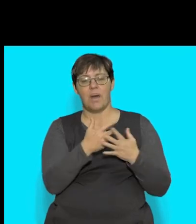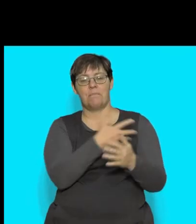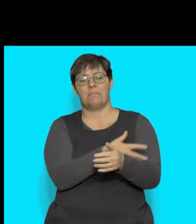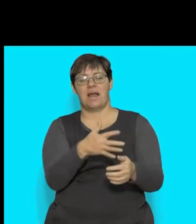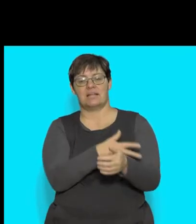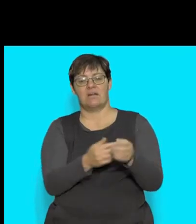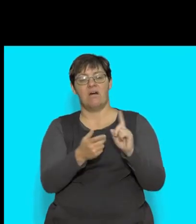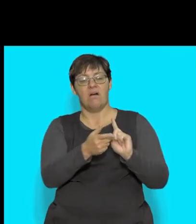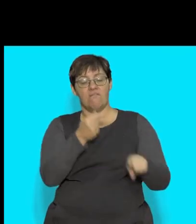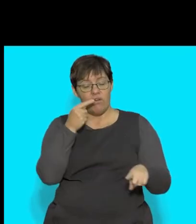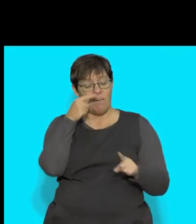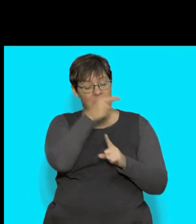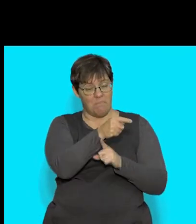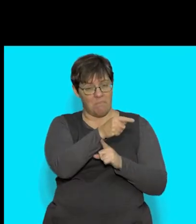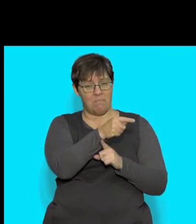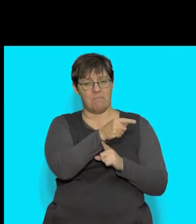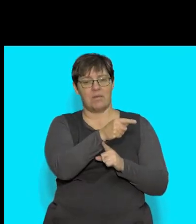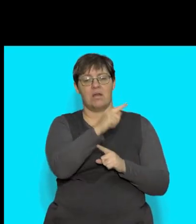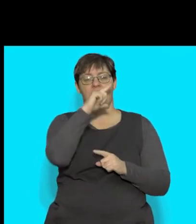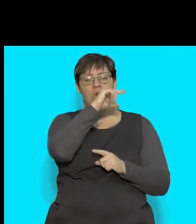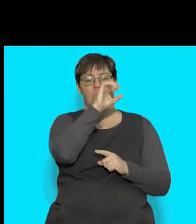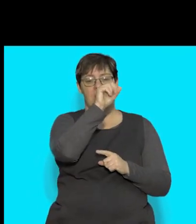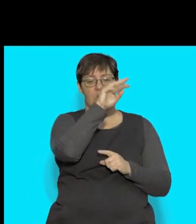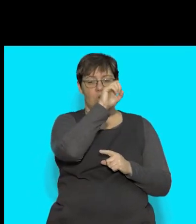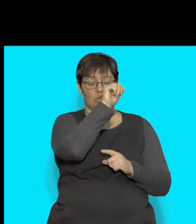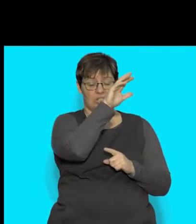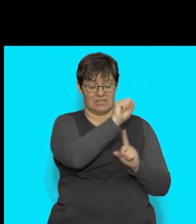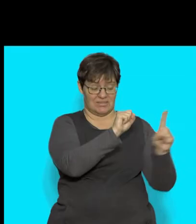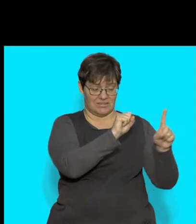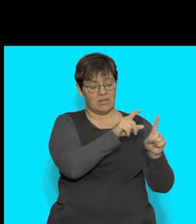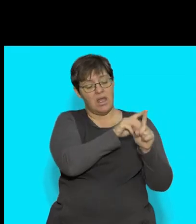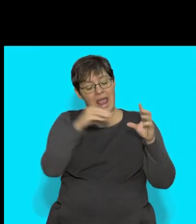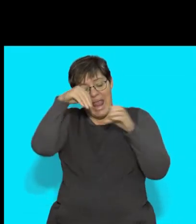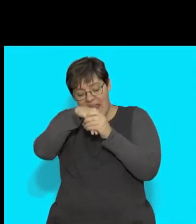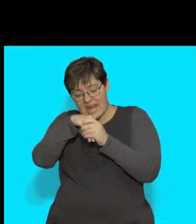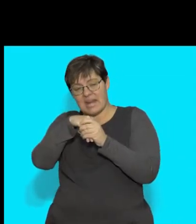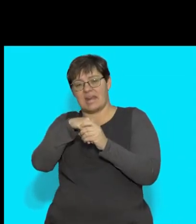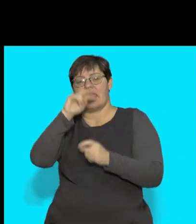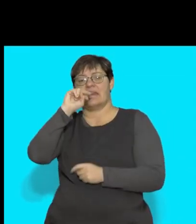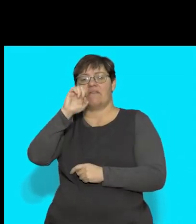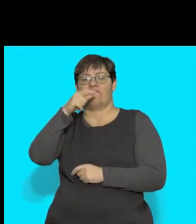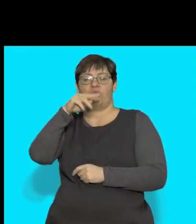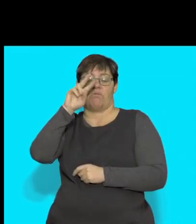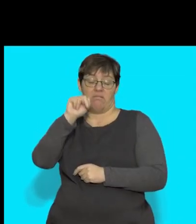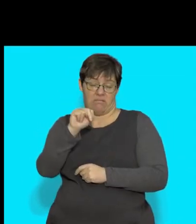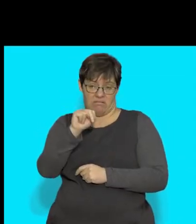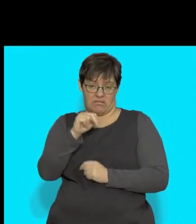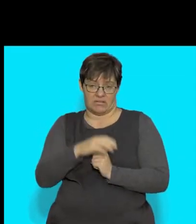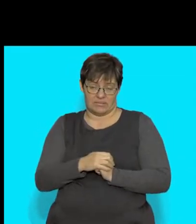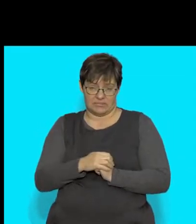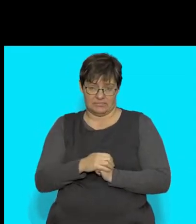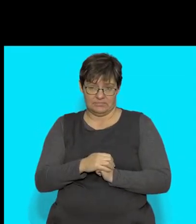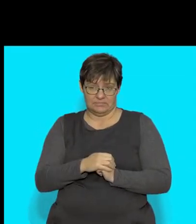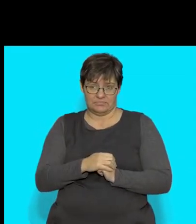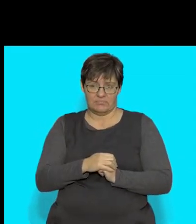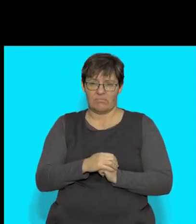we filtered, right, how we filtered the blood from the glomerulus into